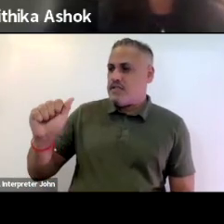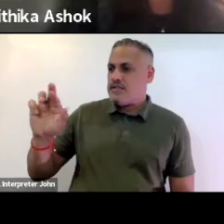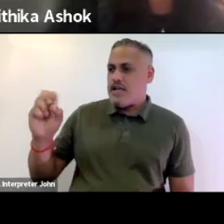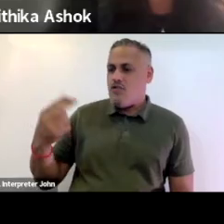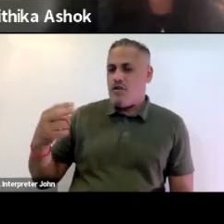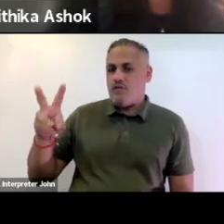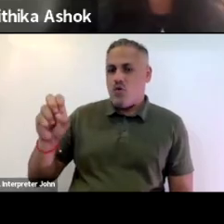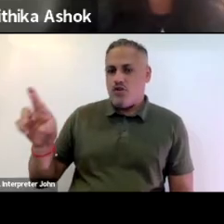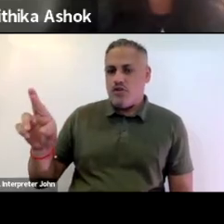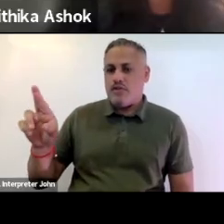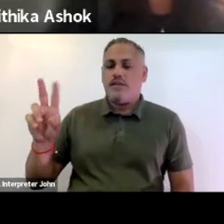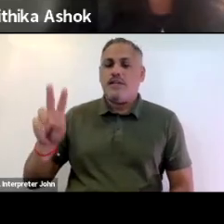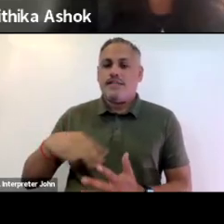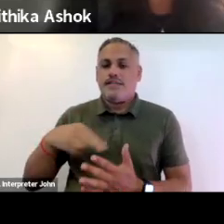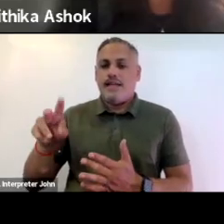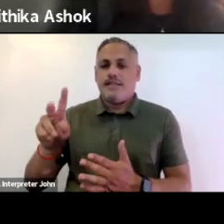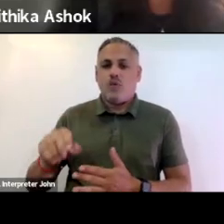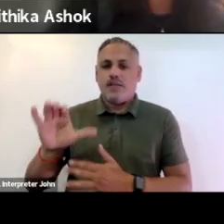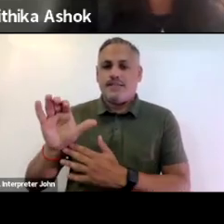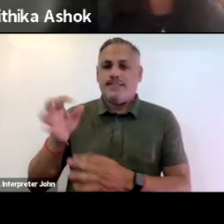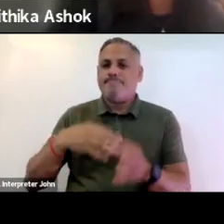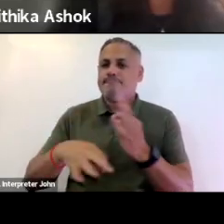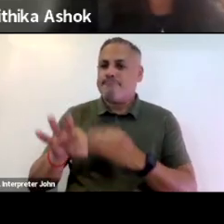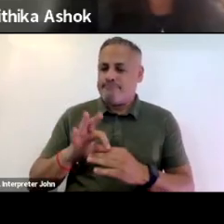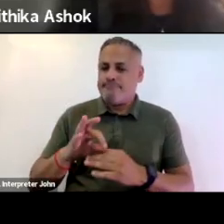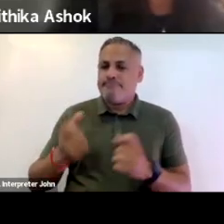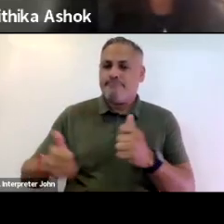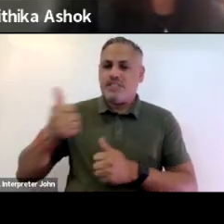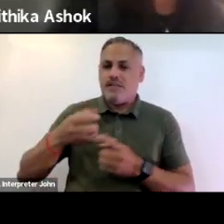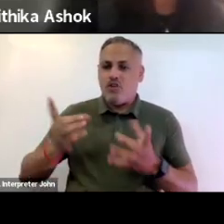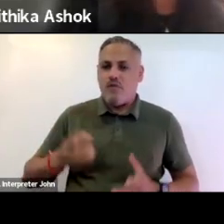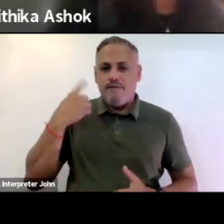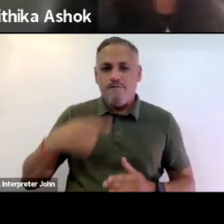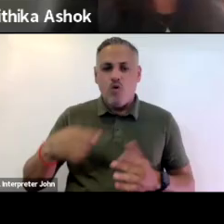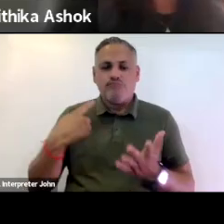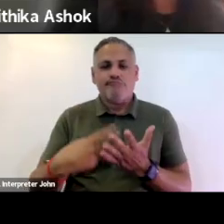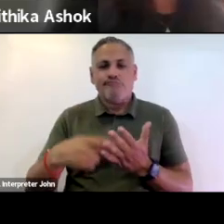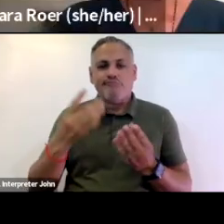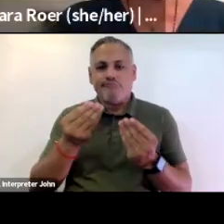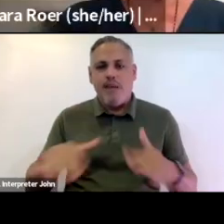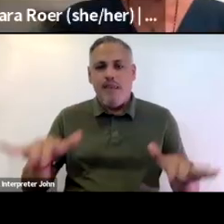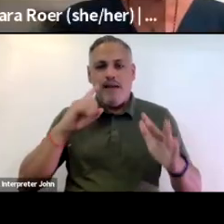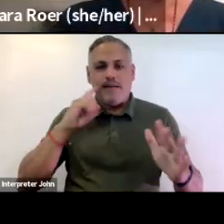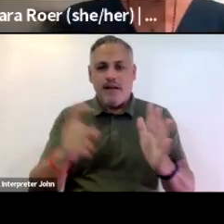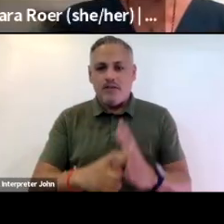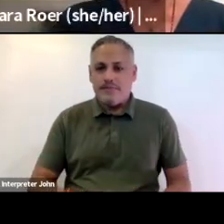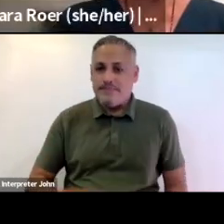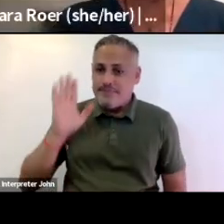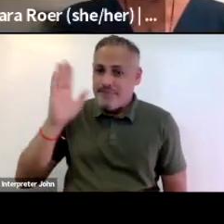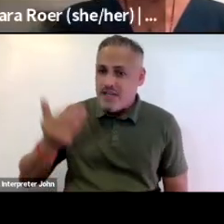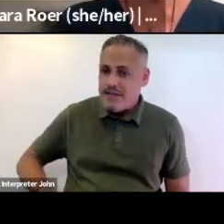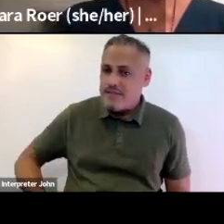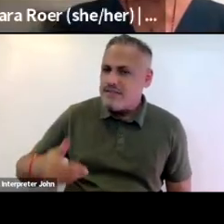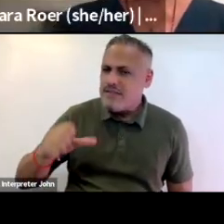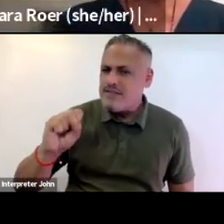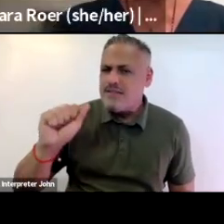is Dance.NYC's Interim Executive Director, to walk us through a land acknowledgement. Hi everyone, I'm Sarah Rohr.